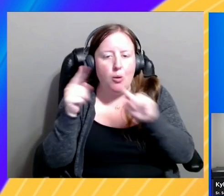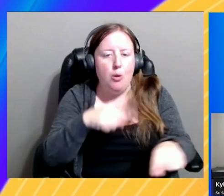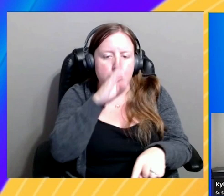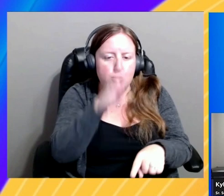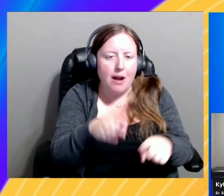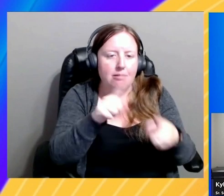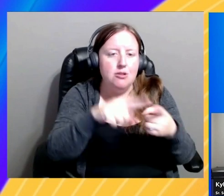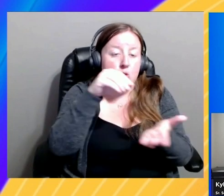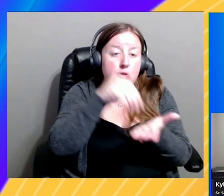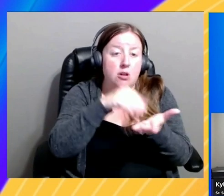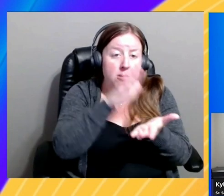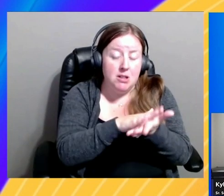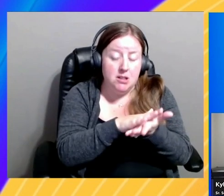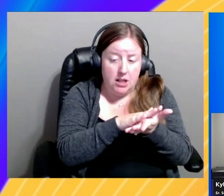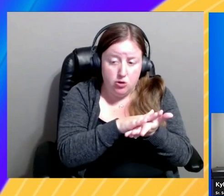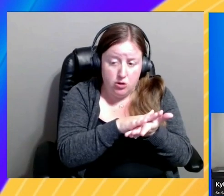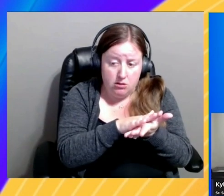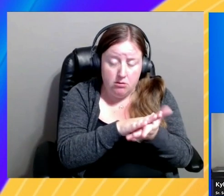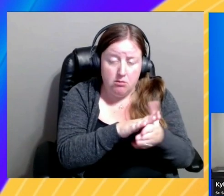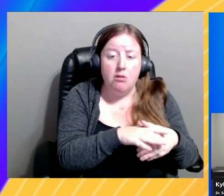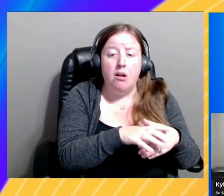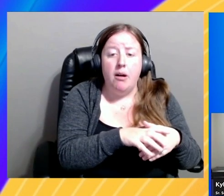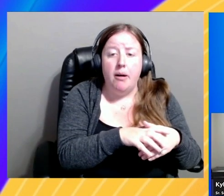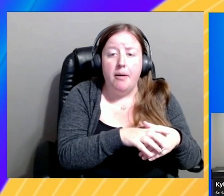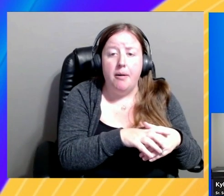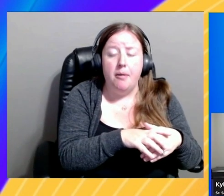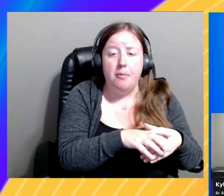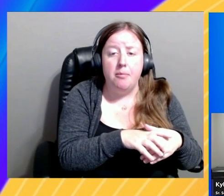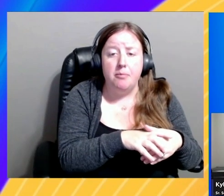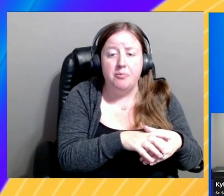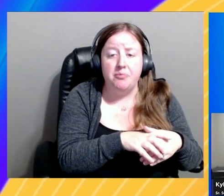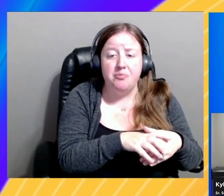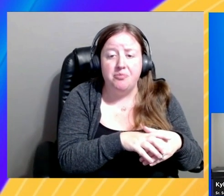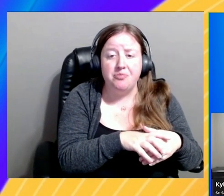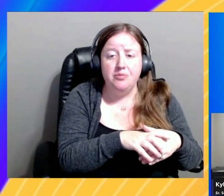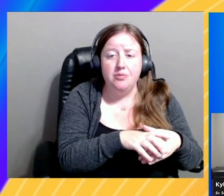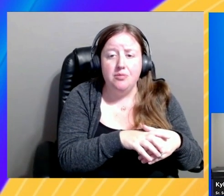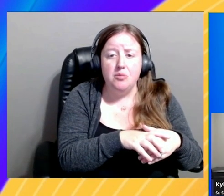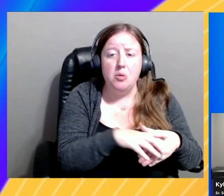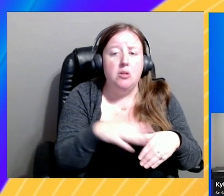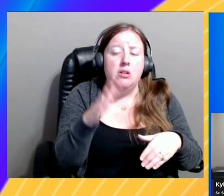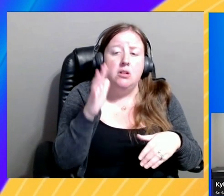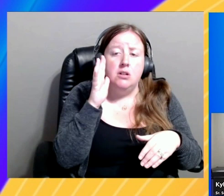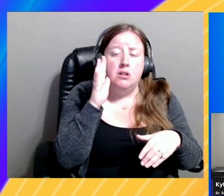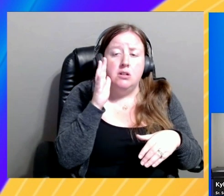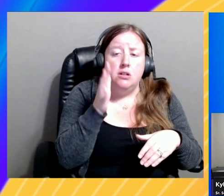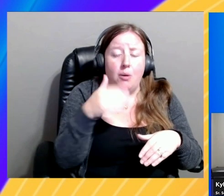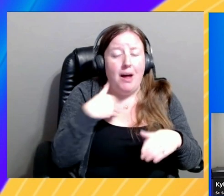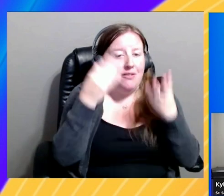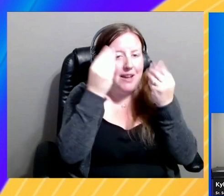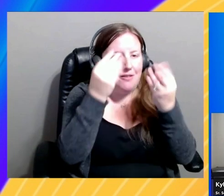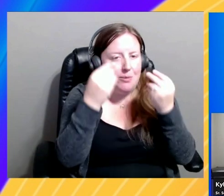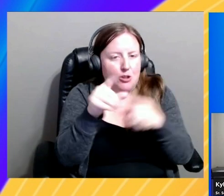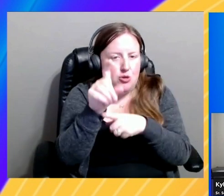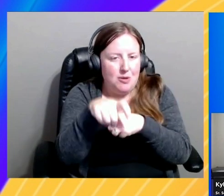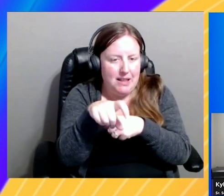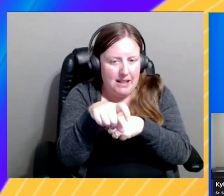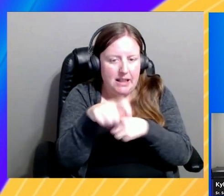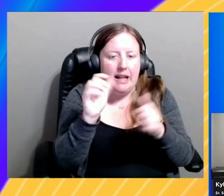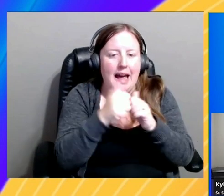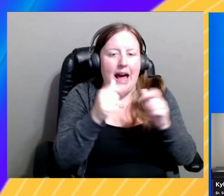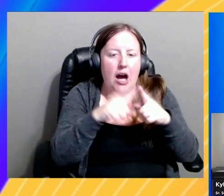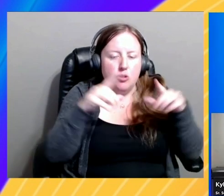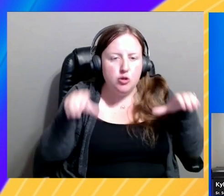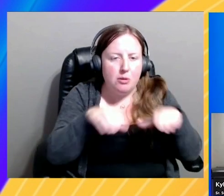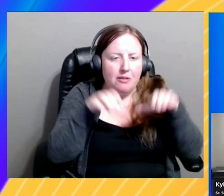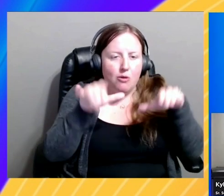here that will give you the information you need on how to perform that change